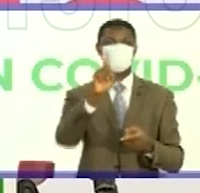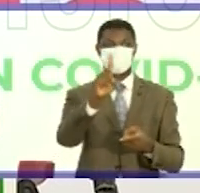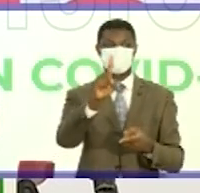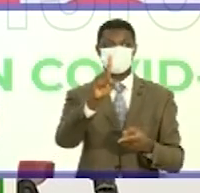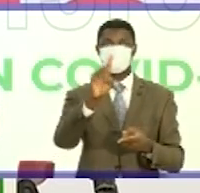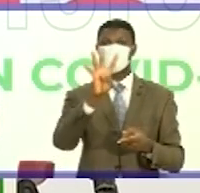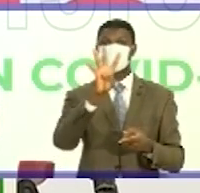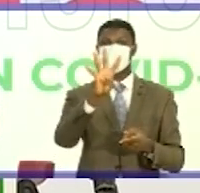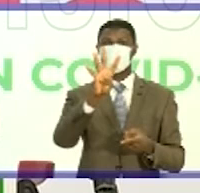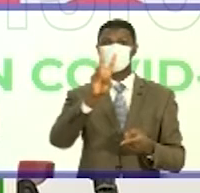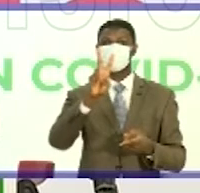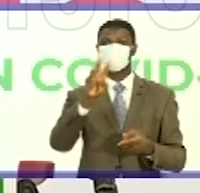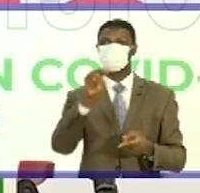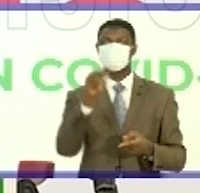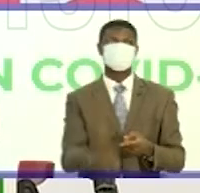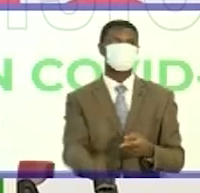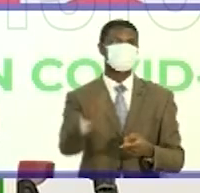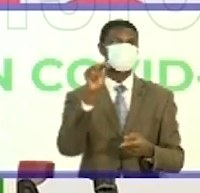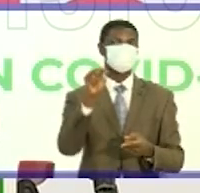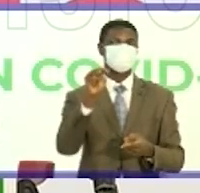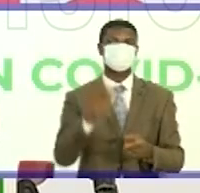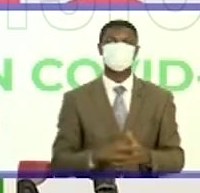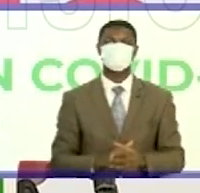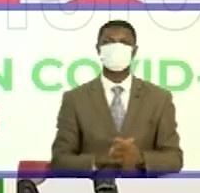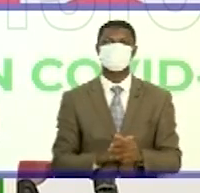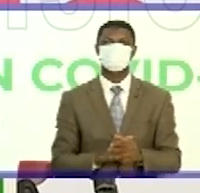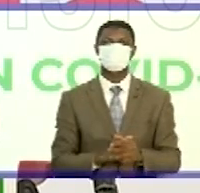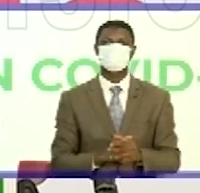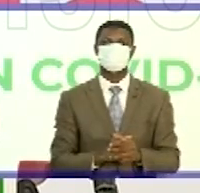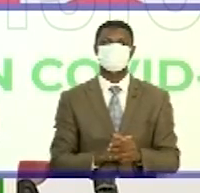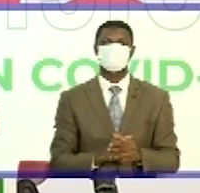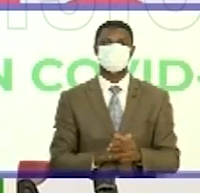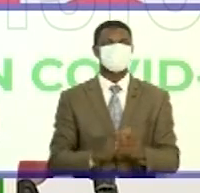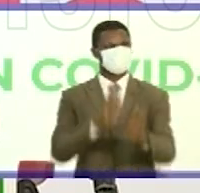18.142 million. In terms of absolute figure,